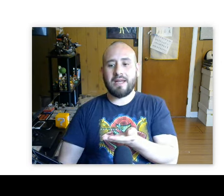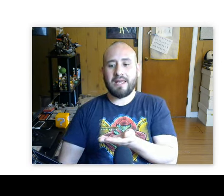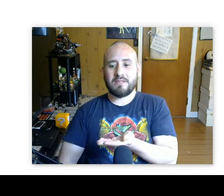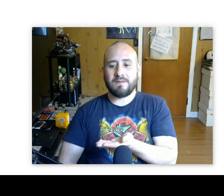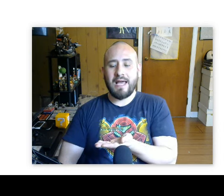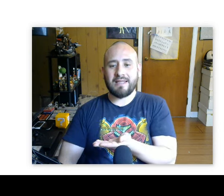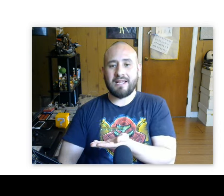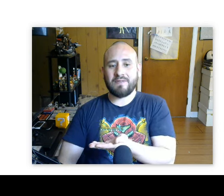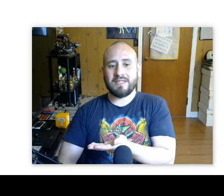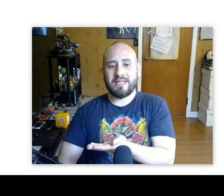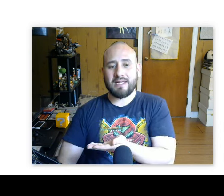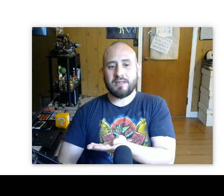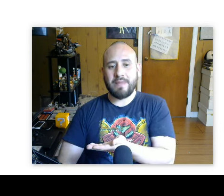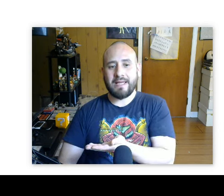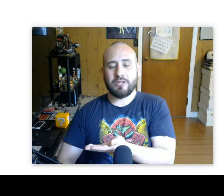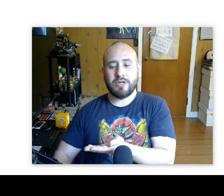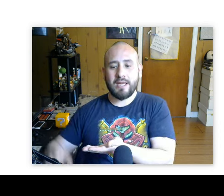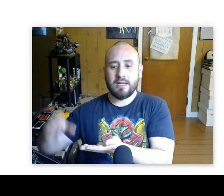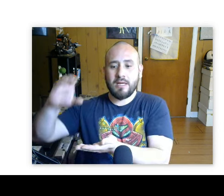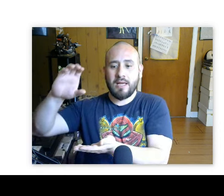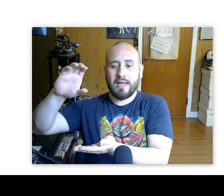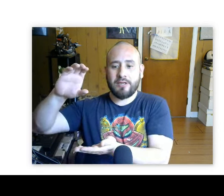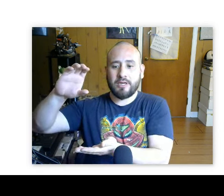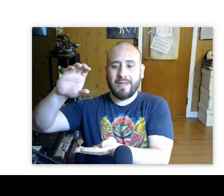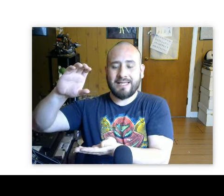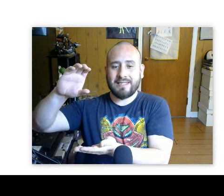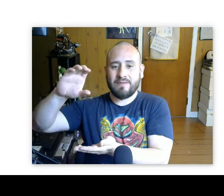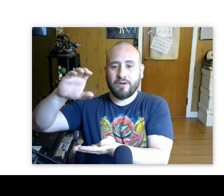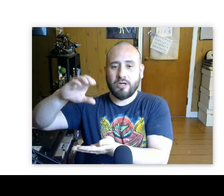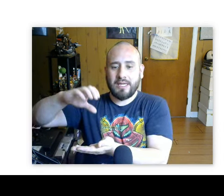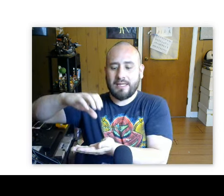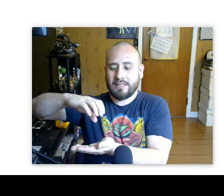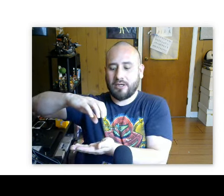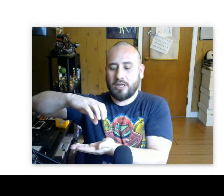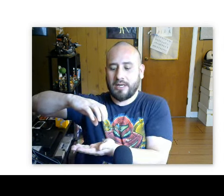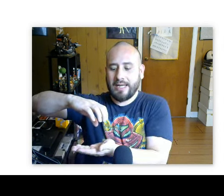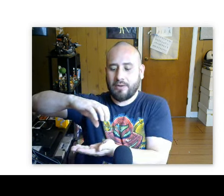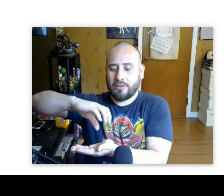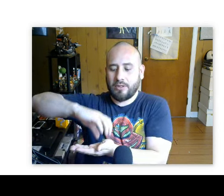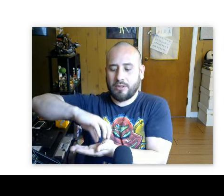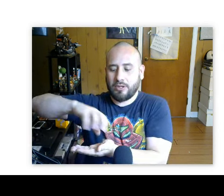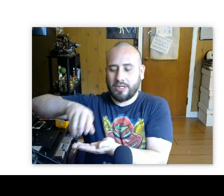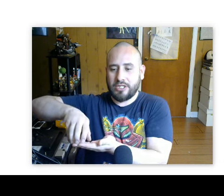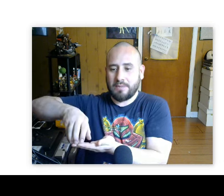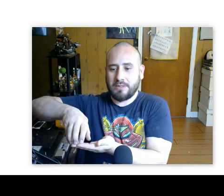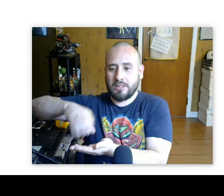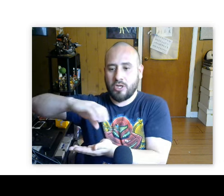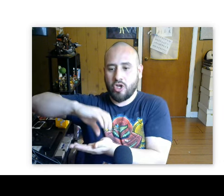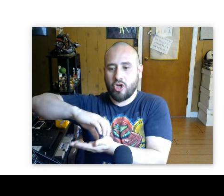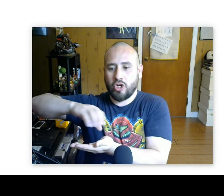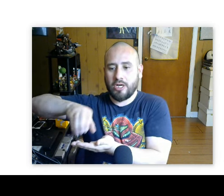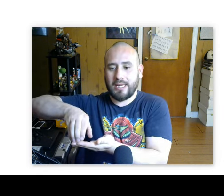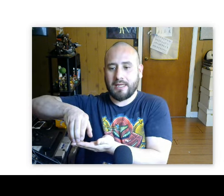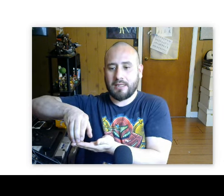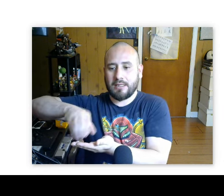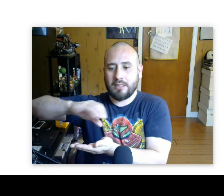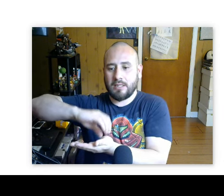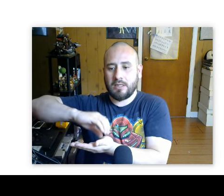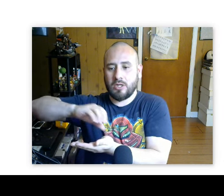Non-dominant hand is flat. Think of this like the baking tray, and you're going to make a C for cookie, and it's like you're cutting out the cookie shapes.